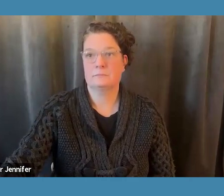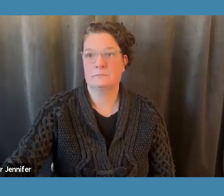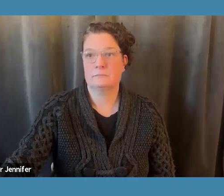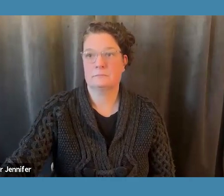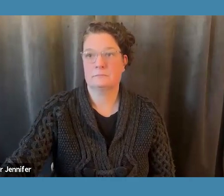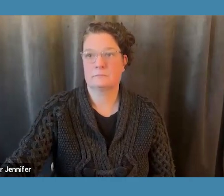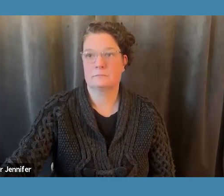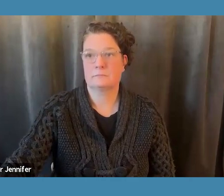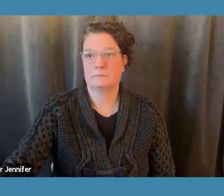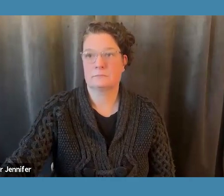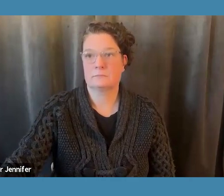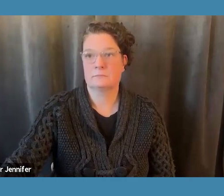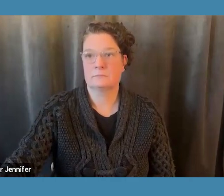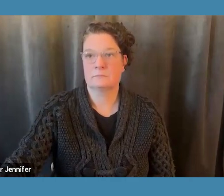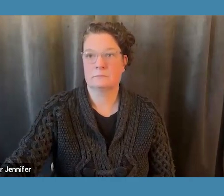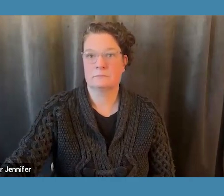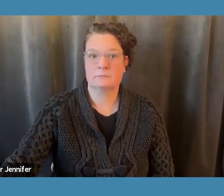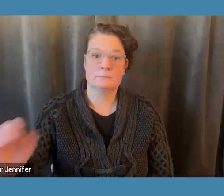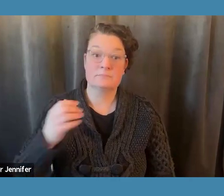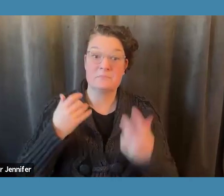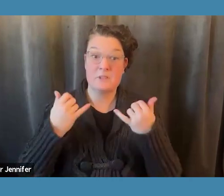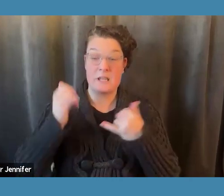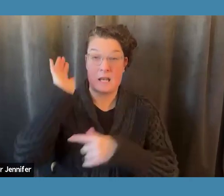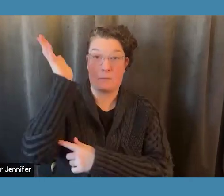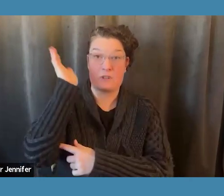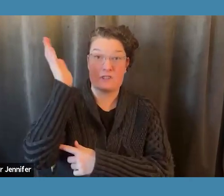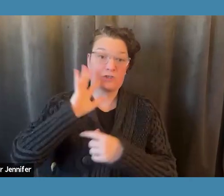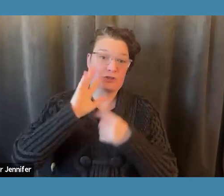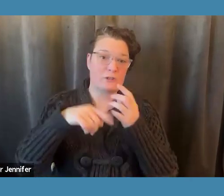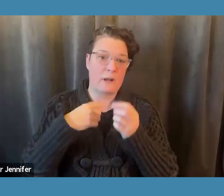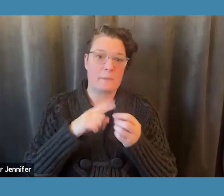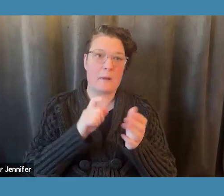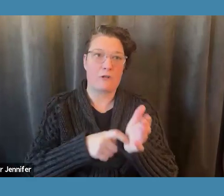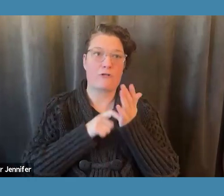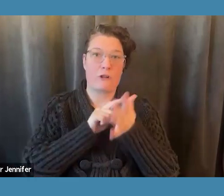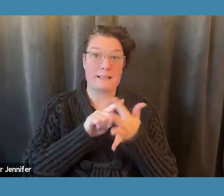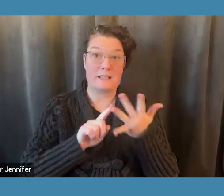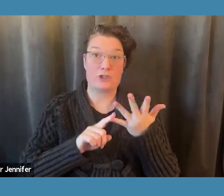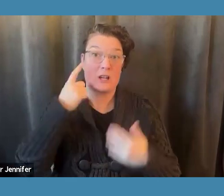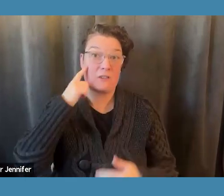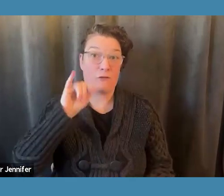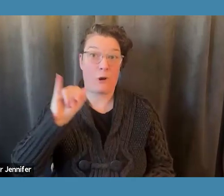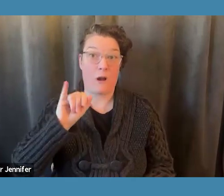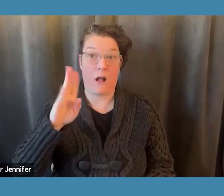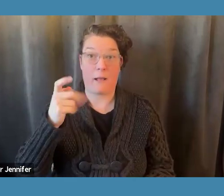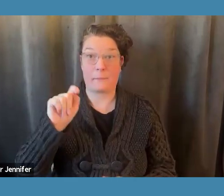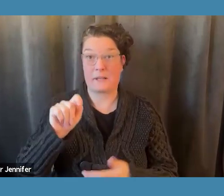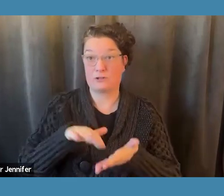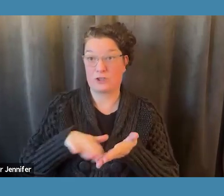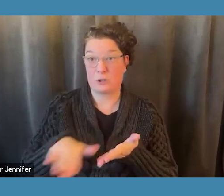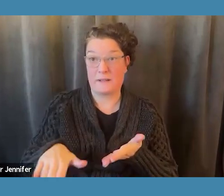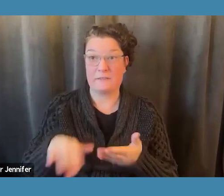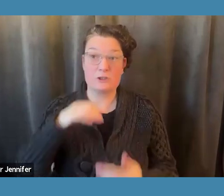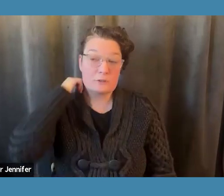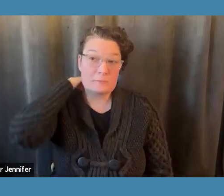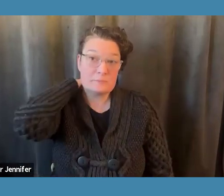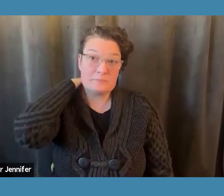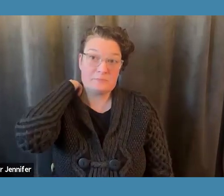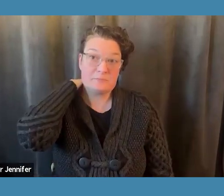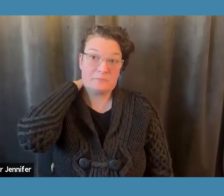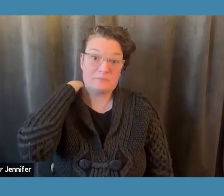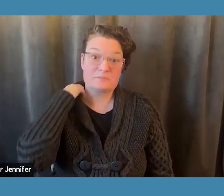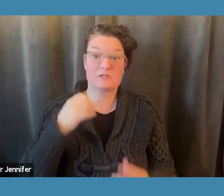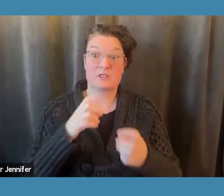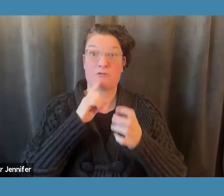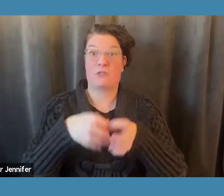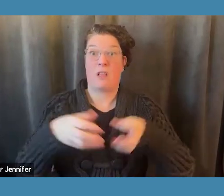So today our presentation is about the eligibility criteria for the iBudget waiver. There's a lot